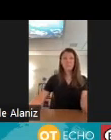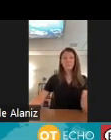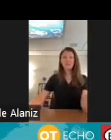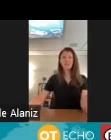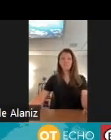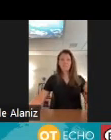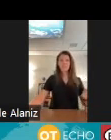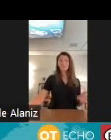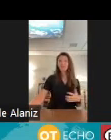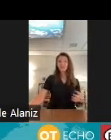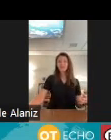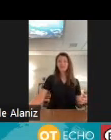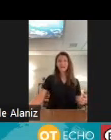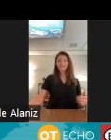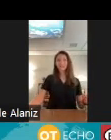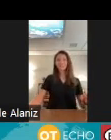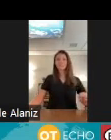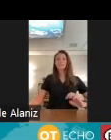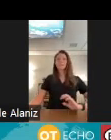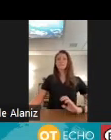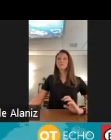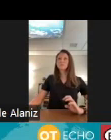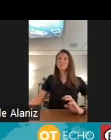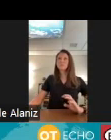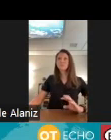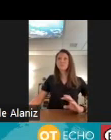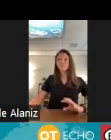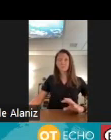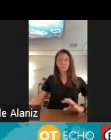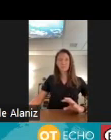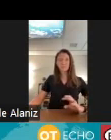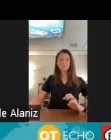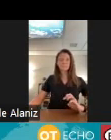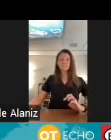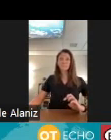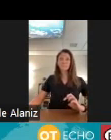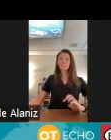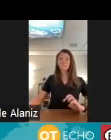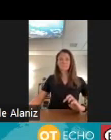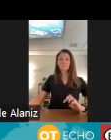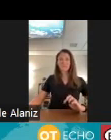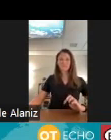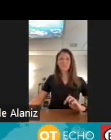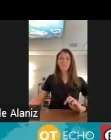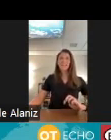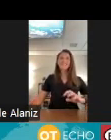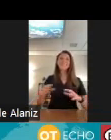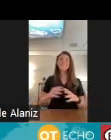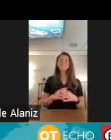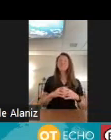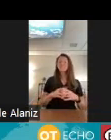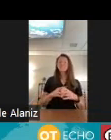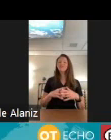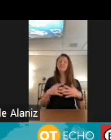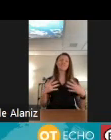available free online for anyone to access. The first one here is for children, and the second one is for adults. And this